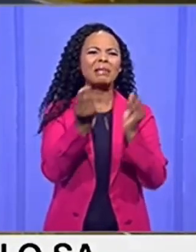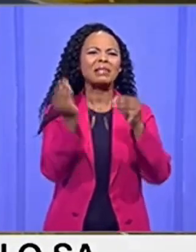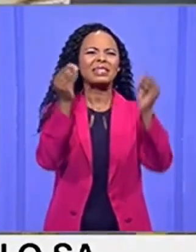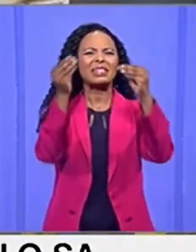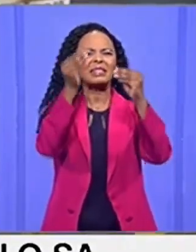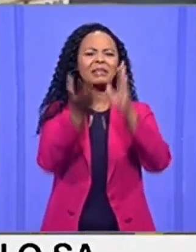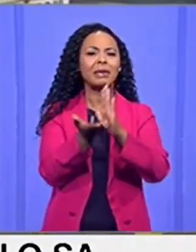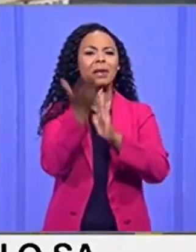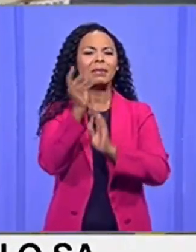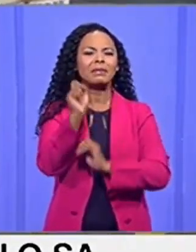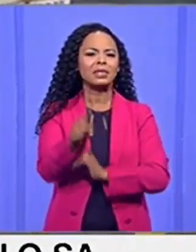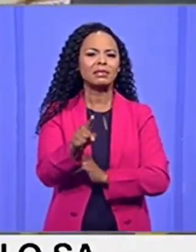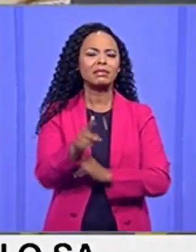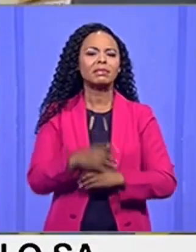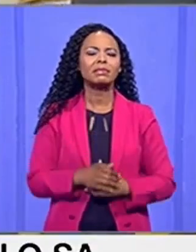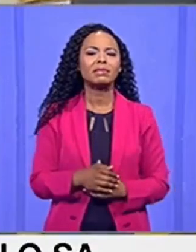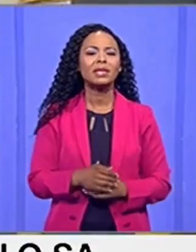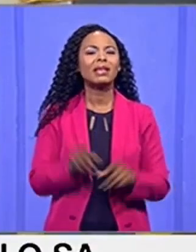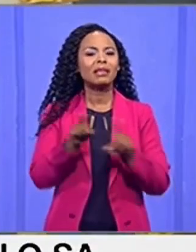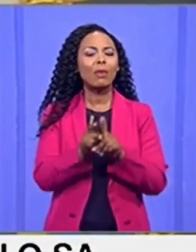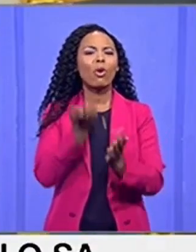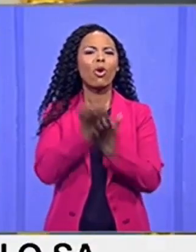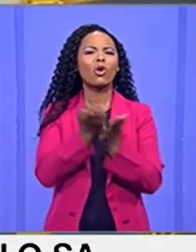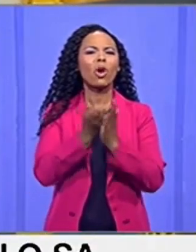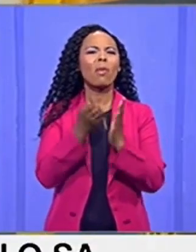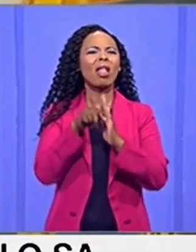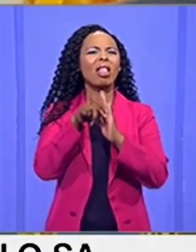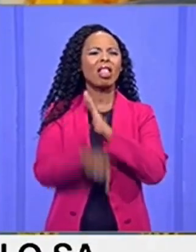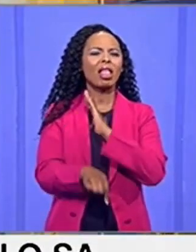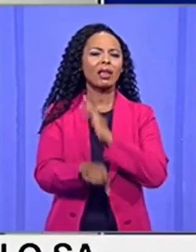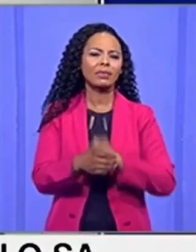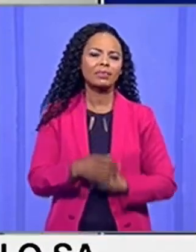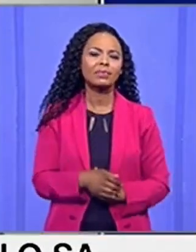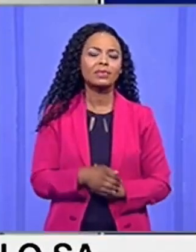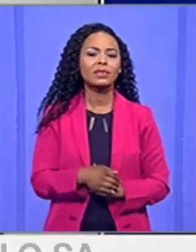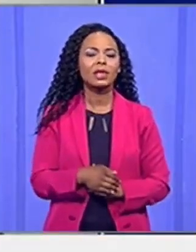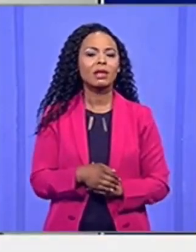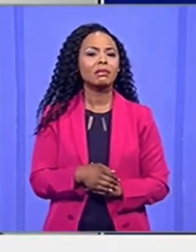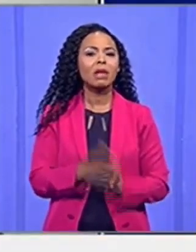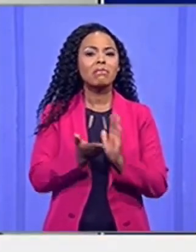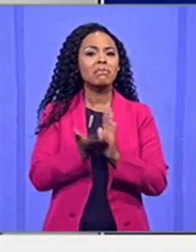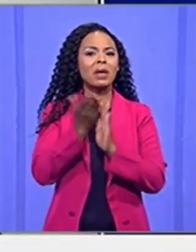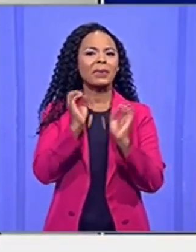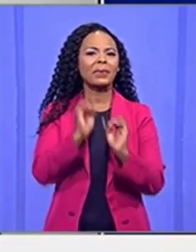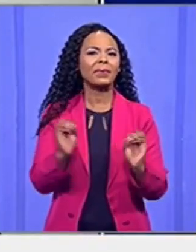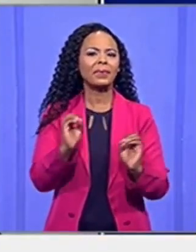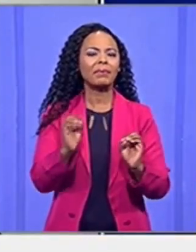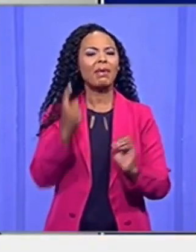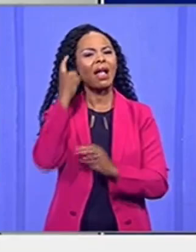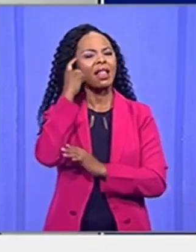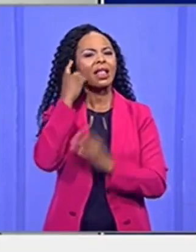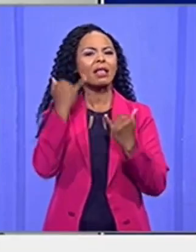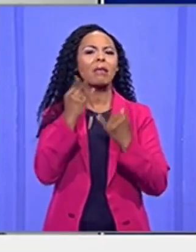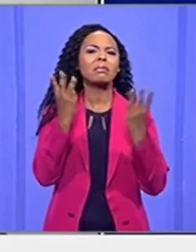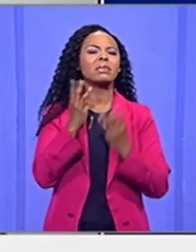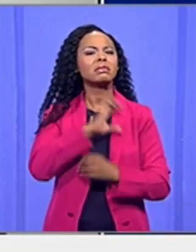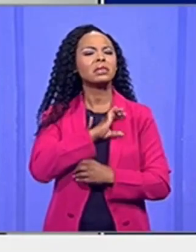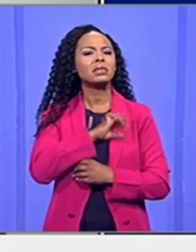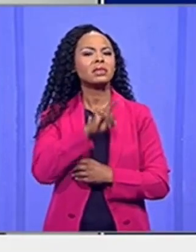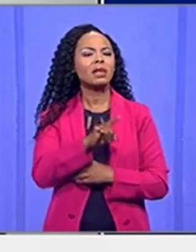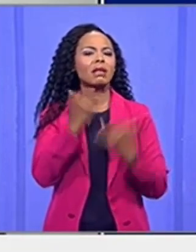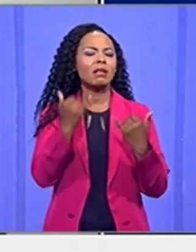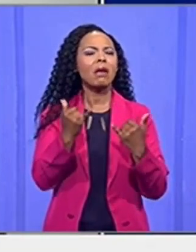mo ikonoming e reketlang. Although we haven't seen an increase today, I think the consumer is still facing, I think, a